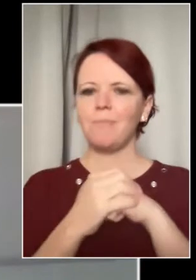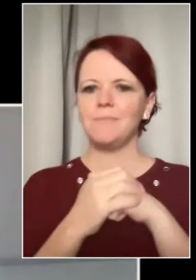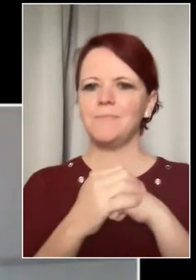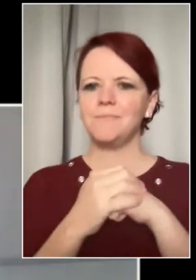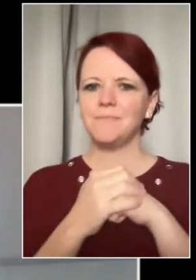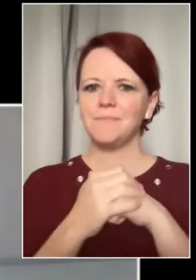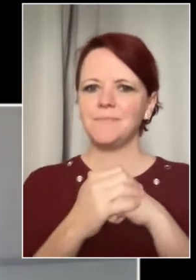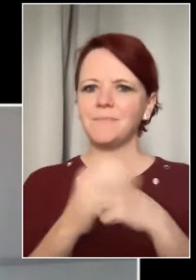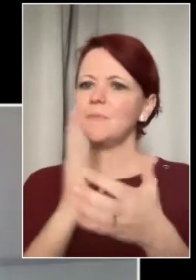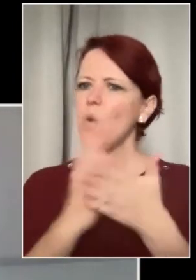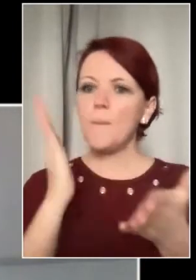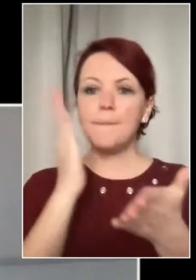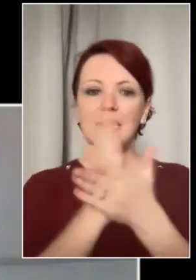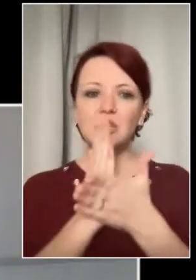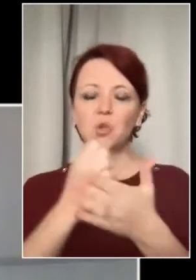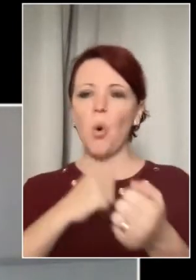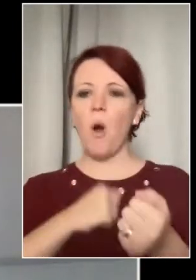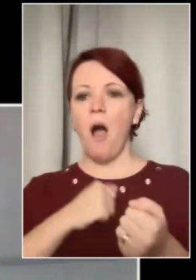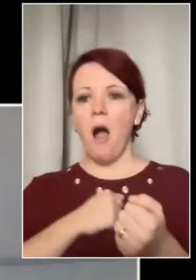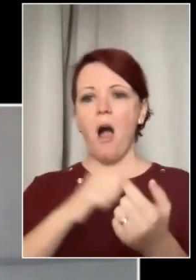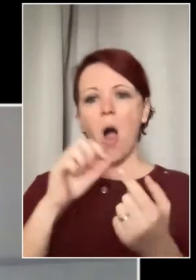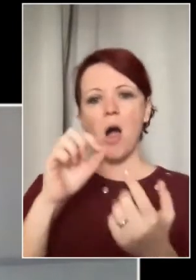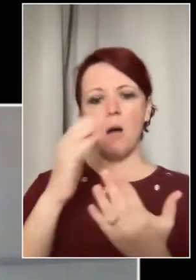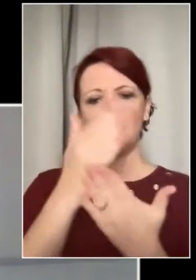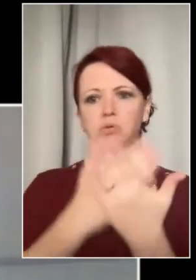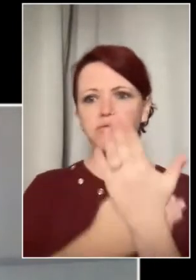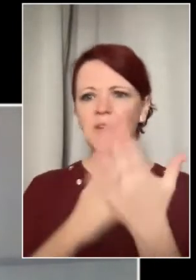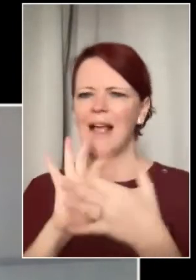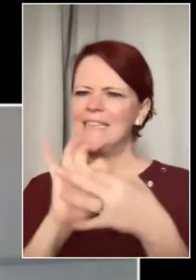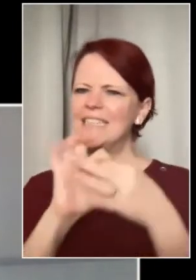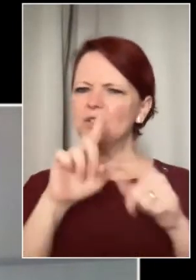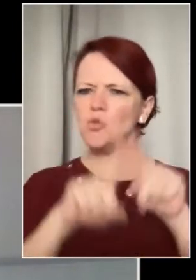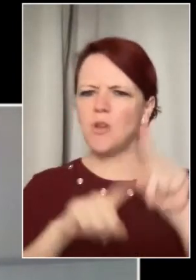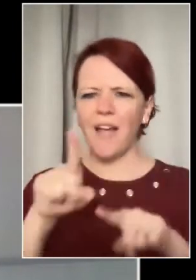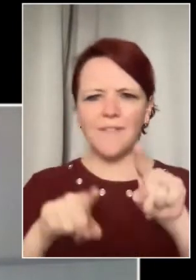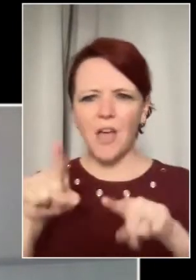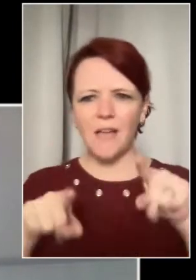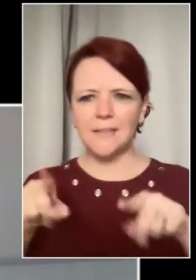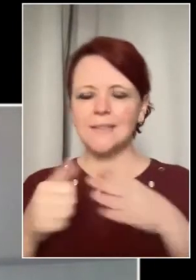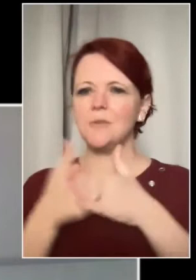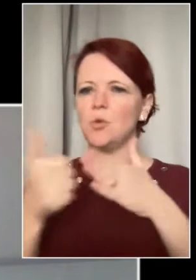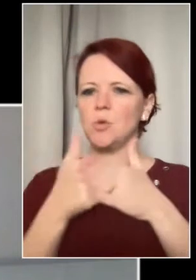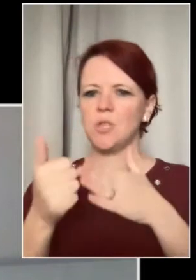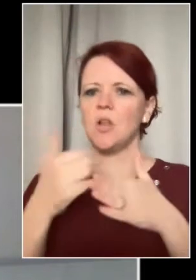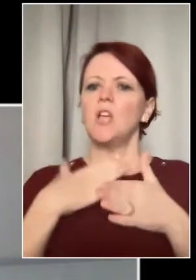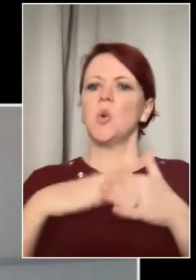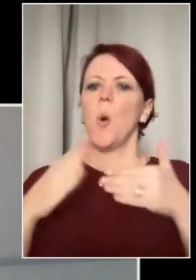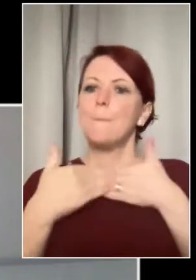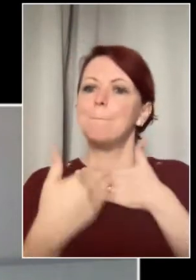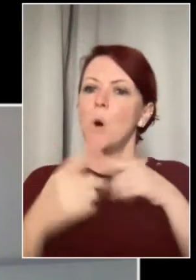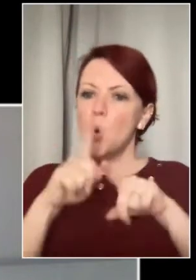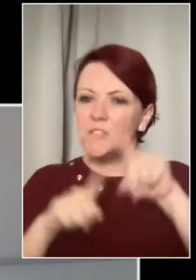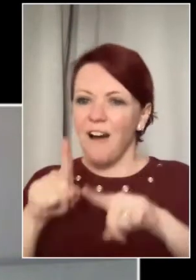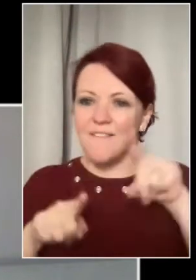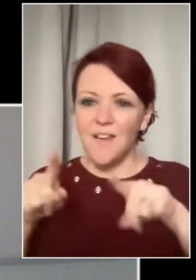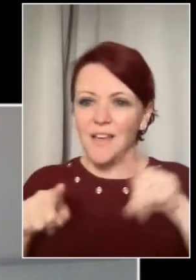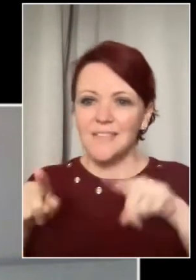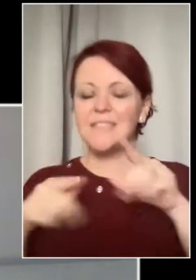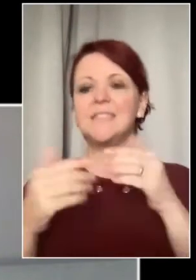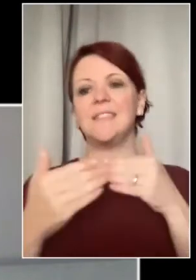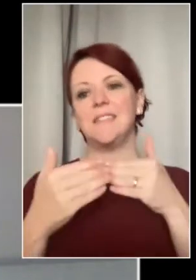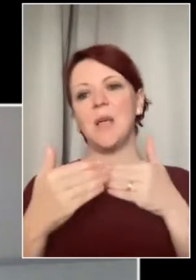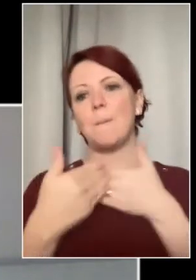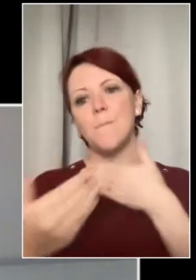to all of our strategies in terms of diversity as well. So it's about increasing our diversity, making the apprenticeship